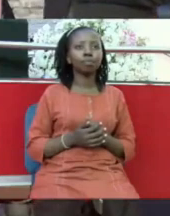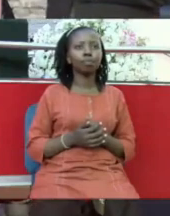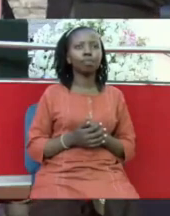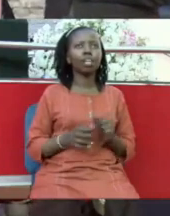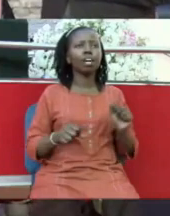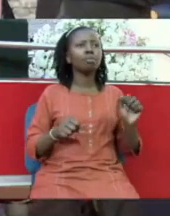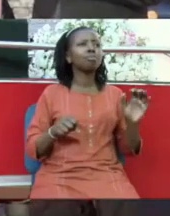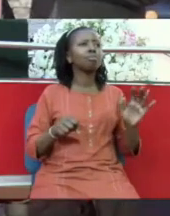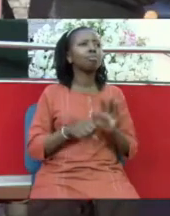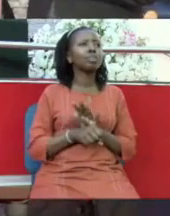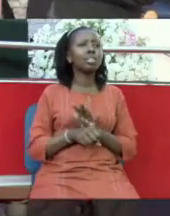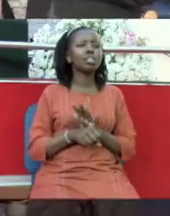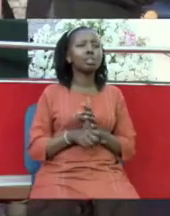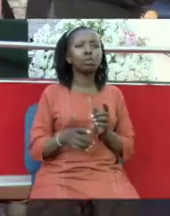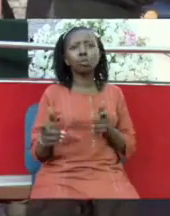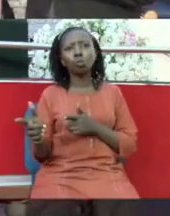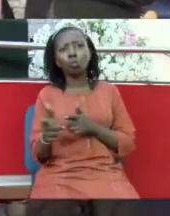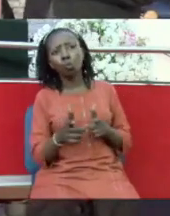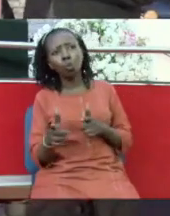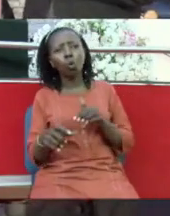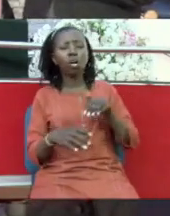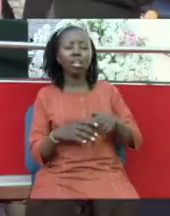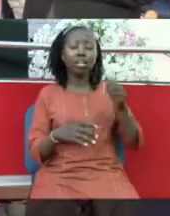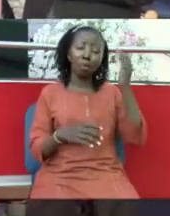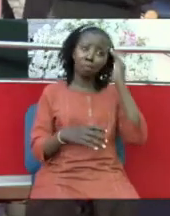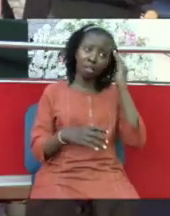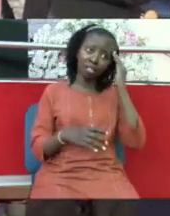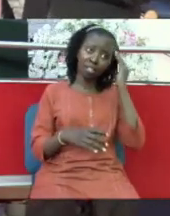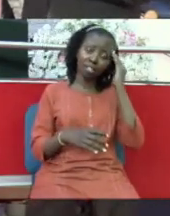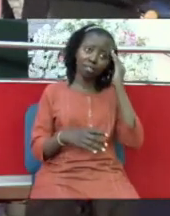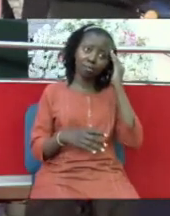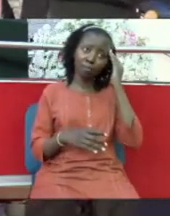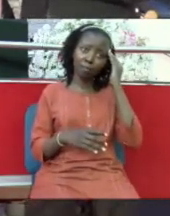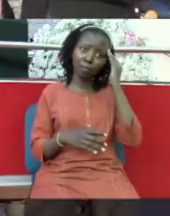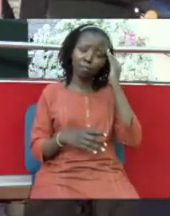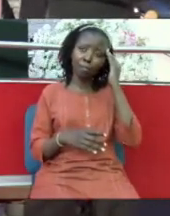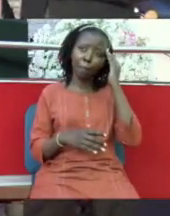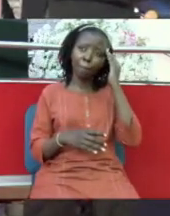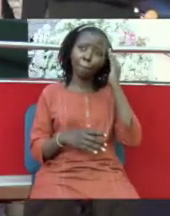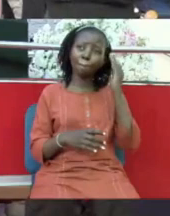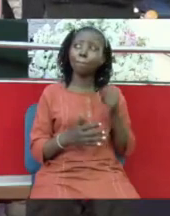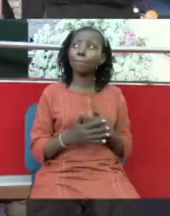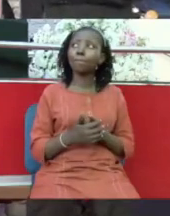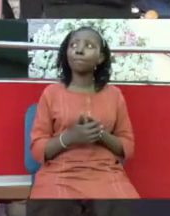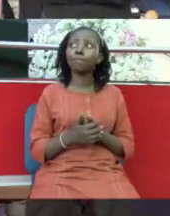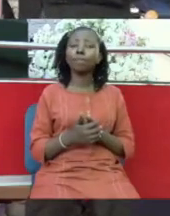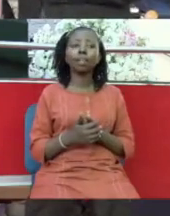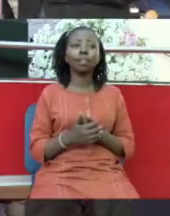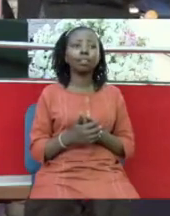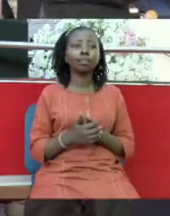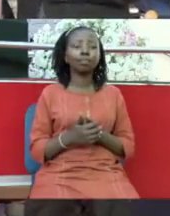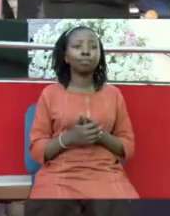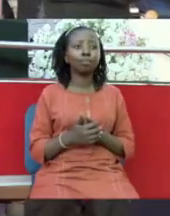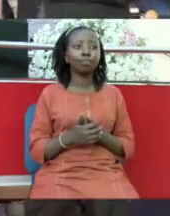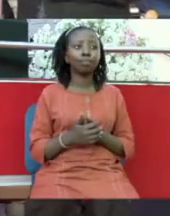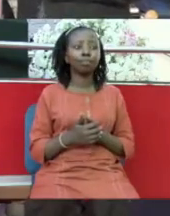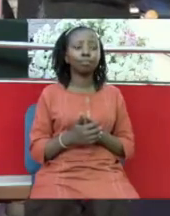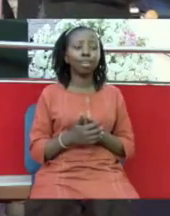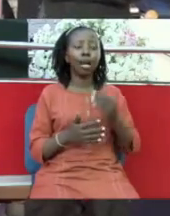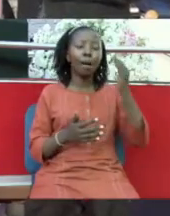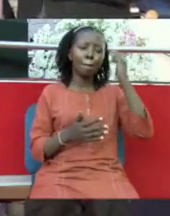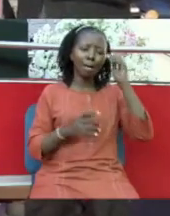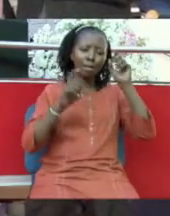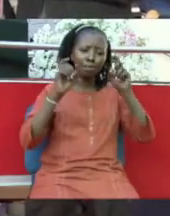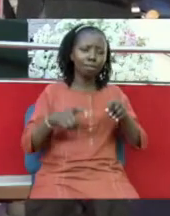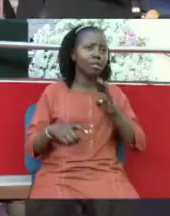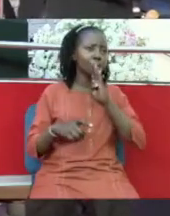of the battles we find are in our minds. Vita vingi ambavyo tunakumbana navyo huwa kwenye mawazo yetu. The mind needs to be protected and